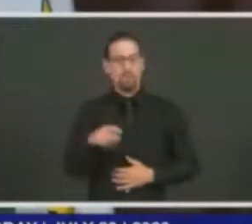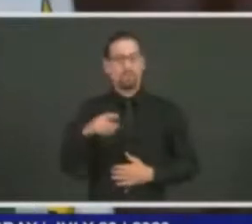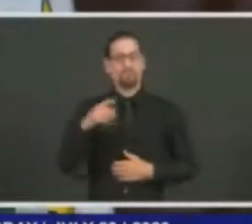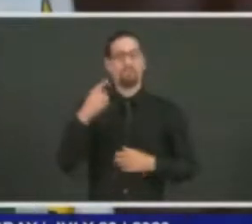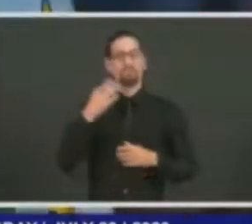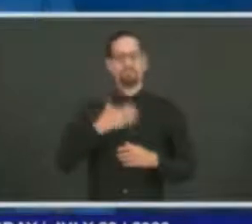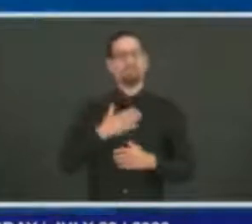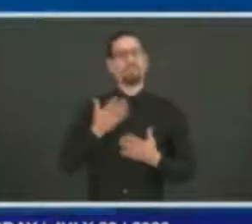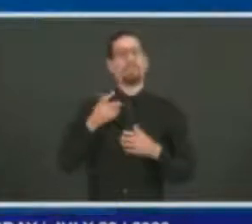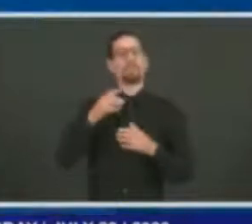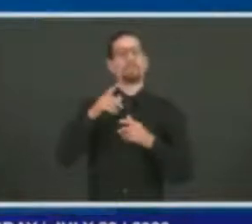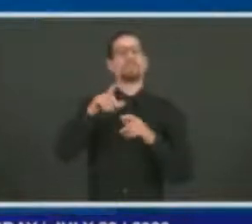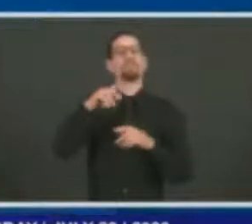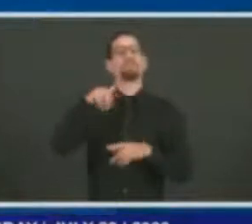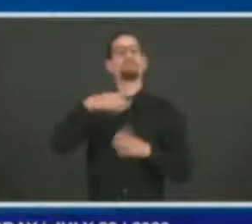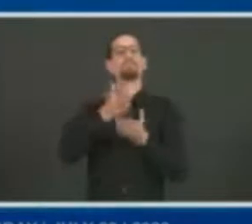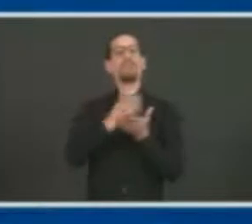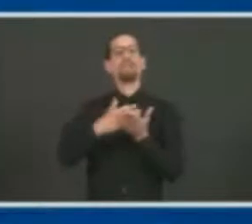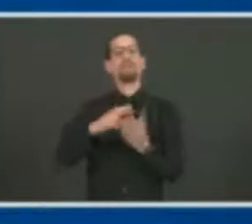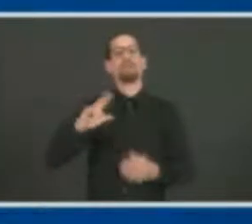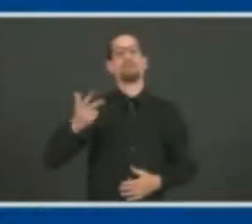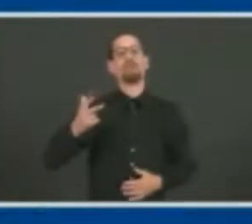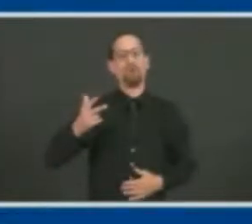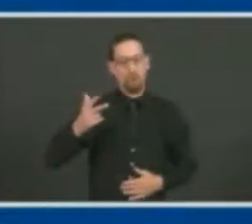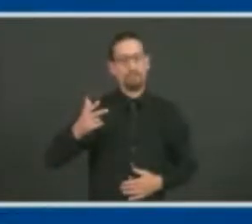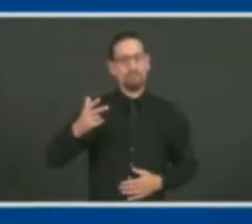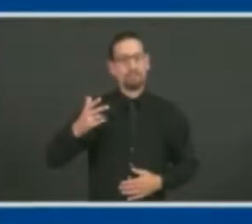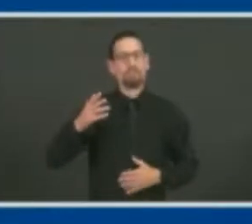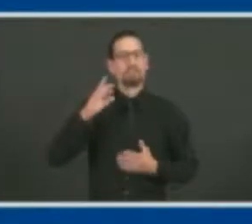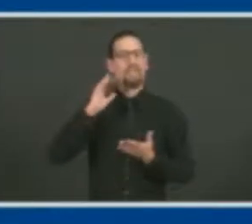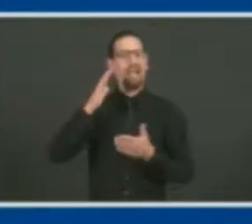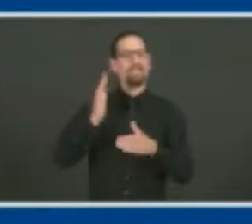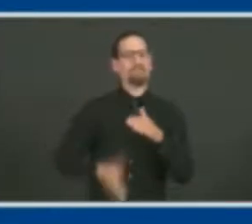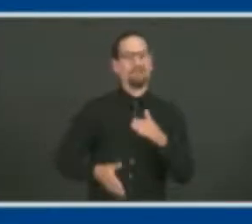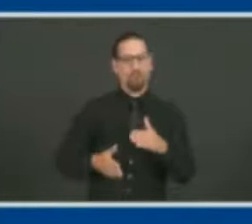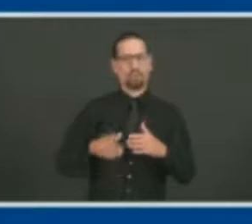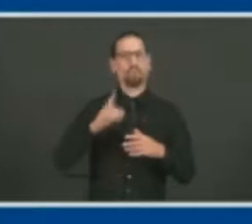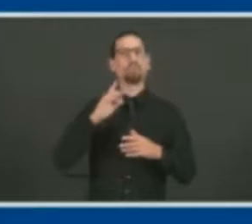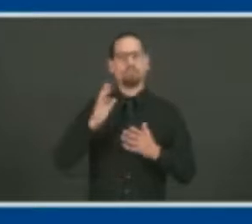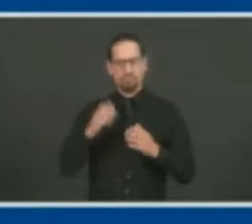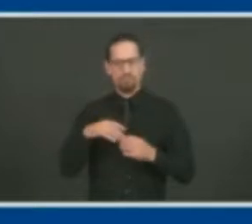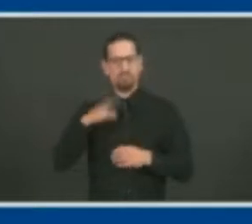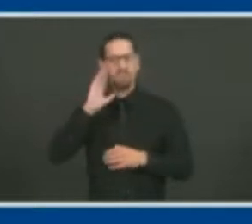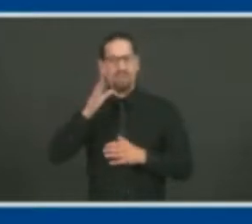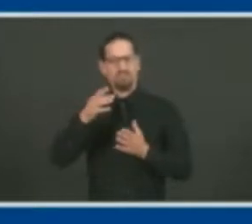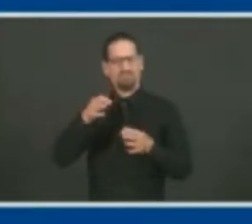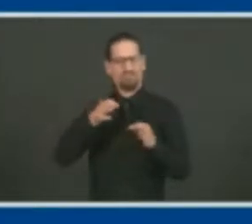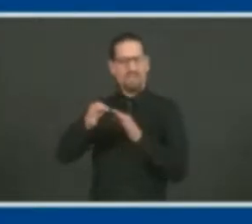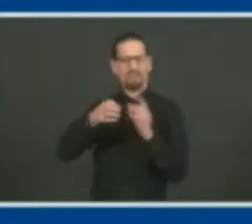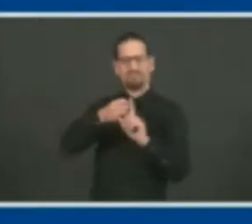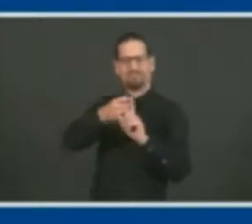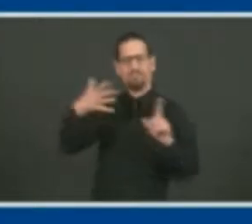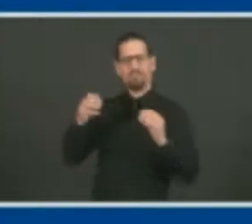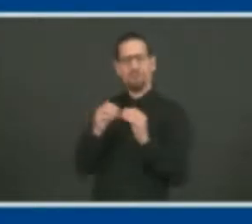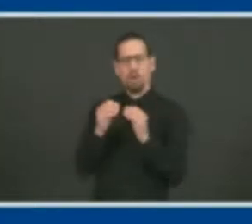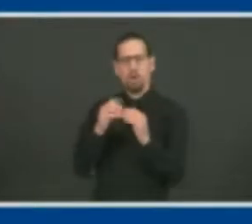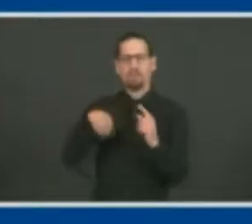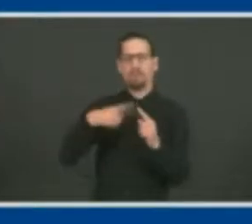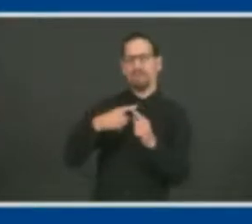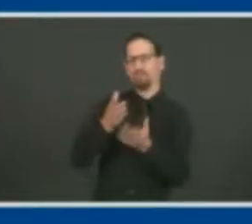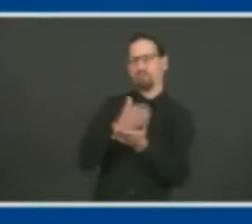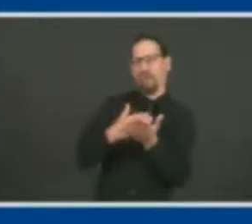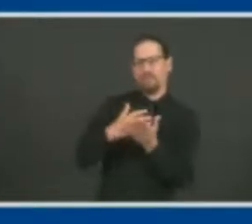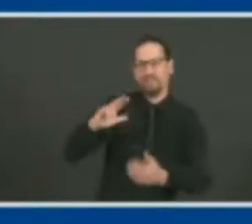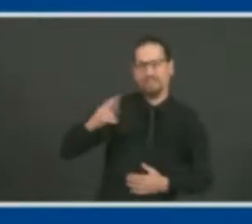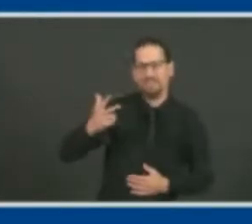I'd like to take the next few minutes to talk about where we are in phase 3 and my plan around where we